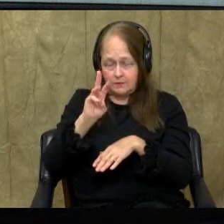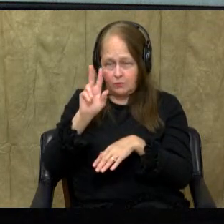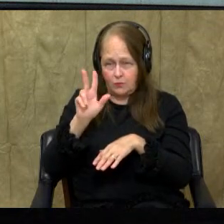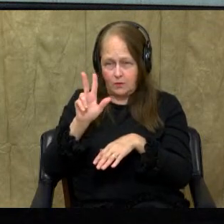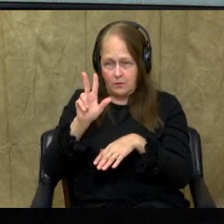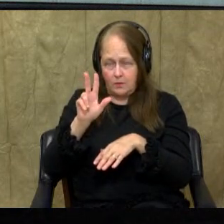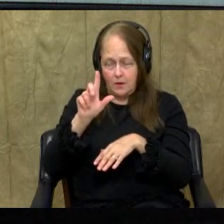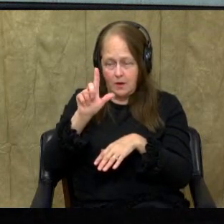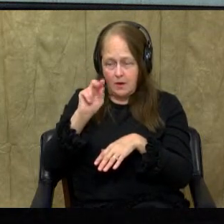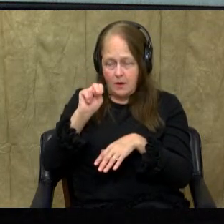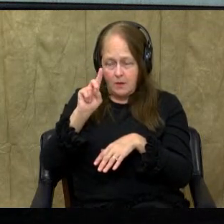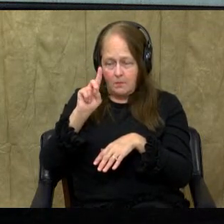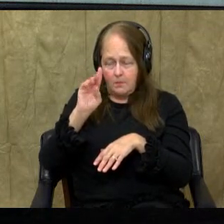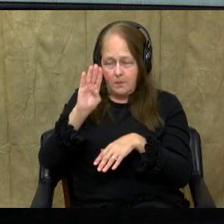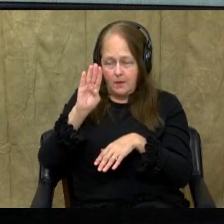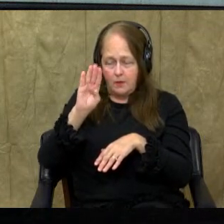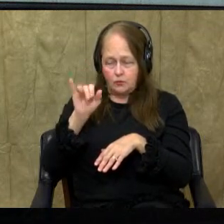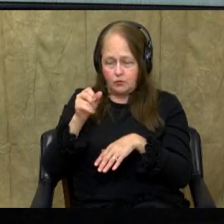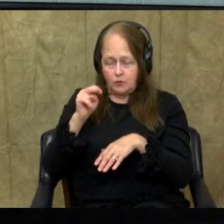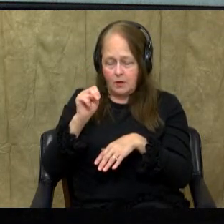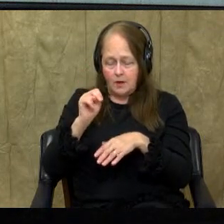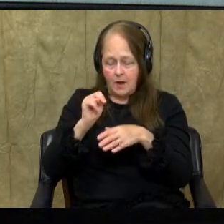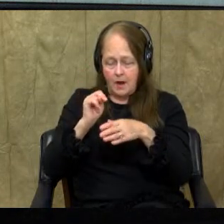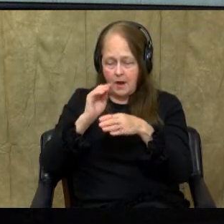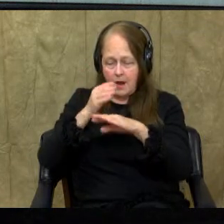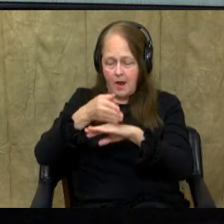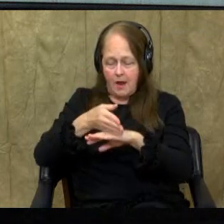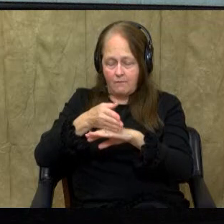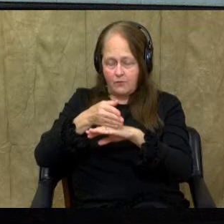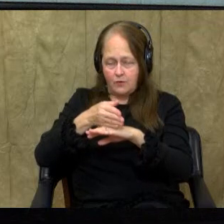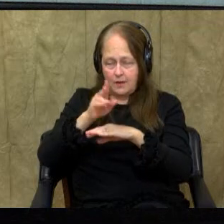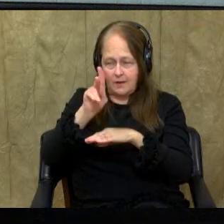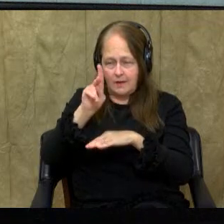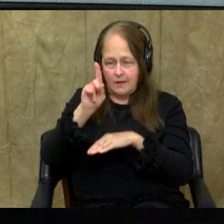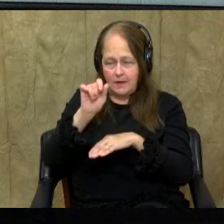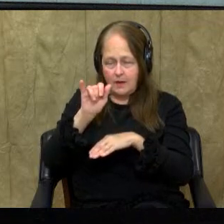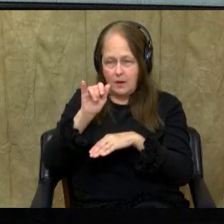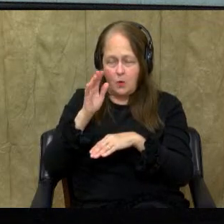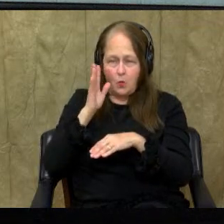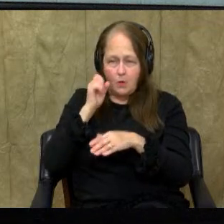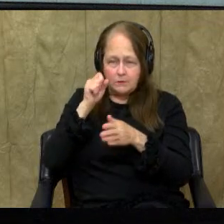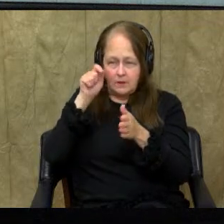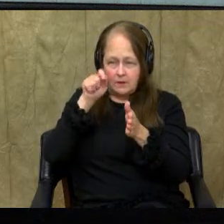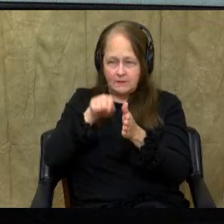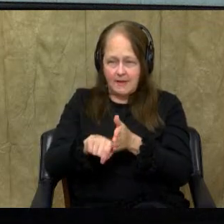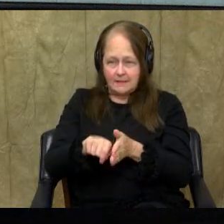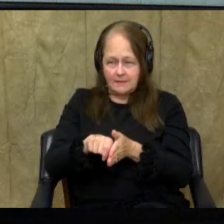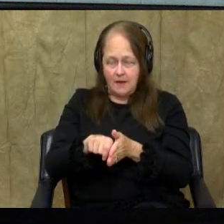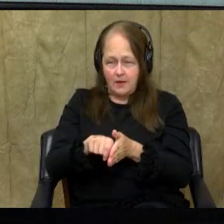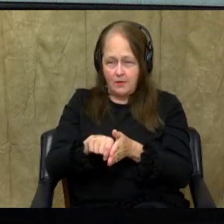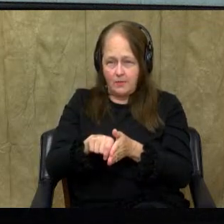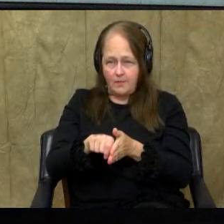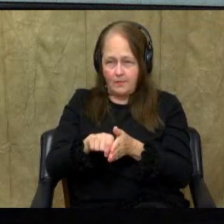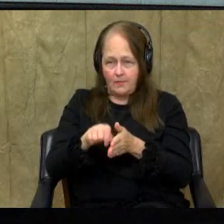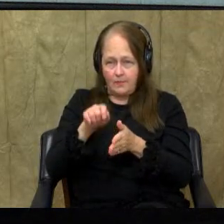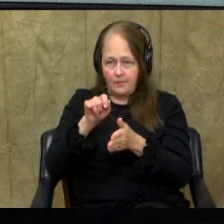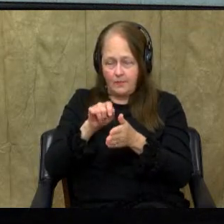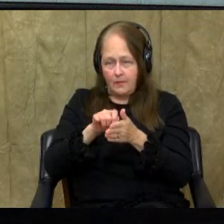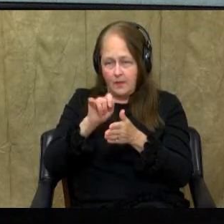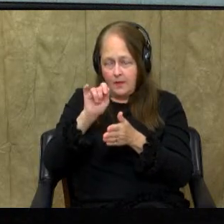word platform a lot. And no, that does not refer to a type of shoe. In politics, a platform